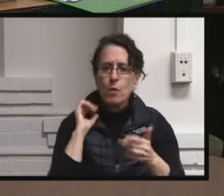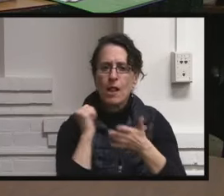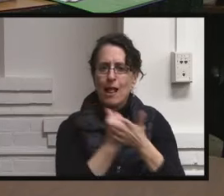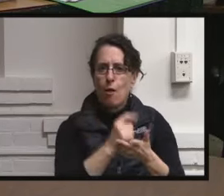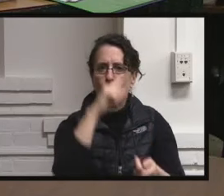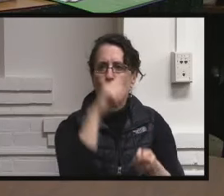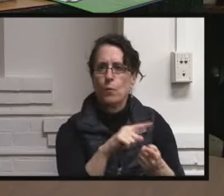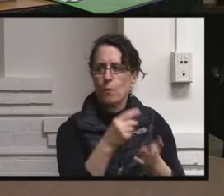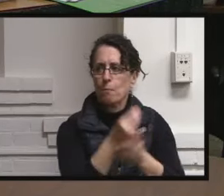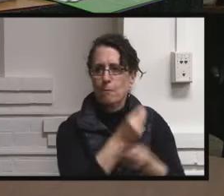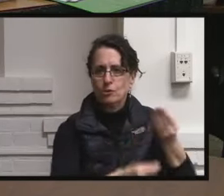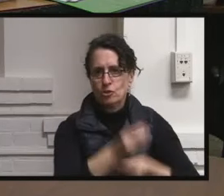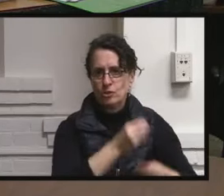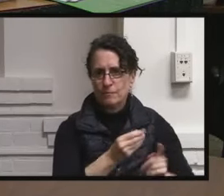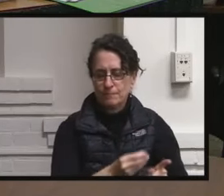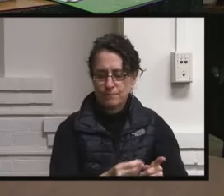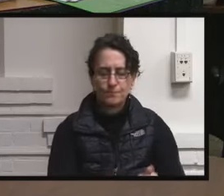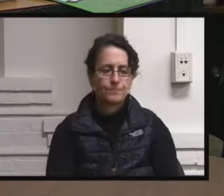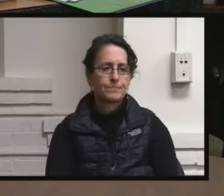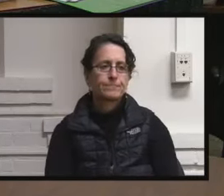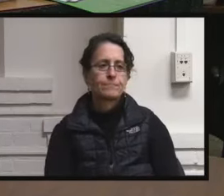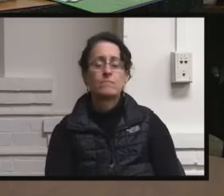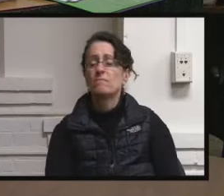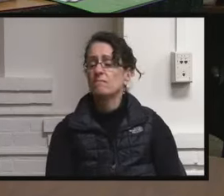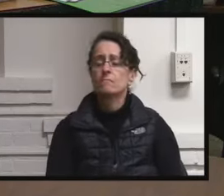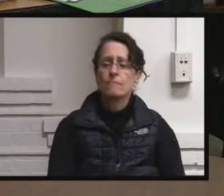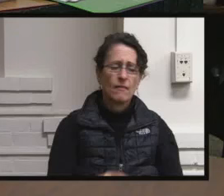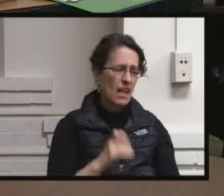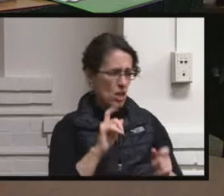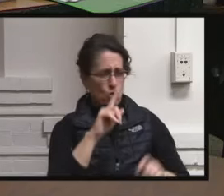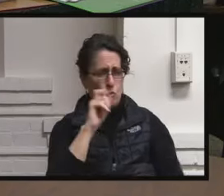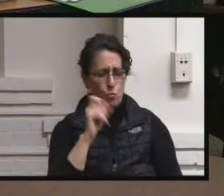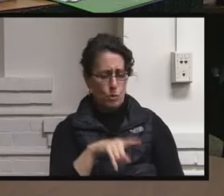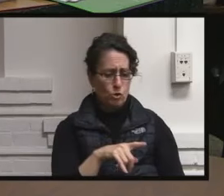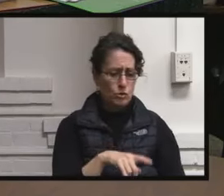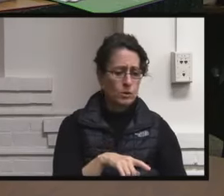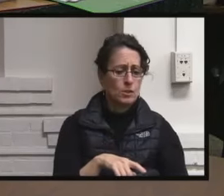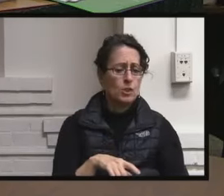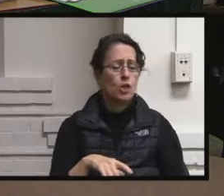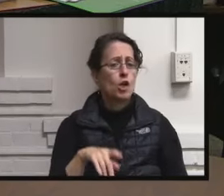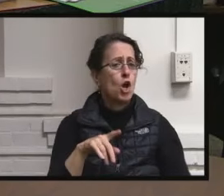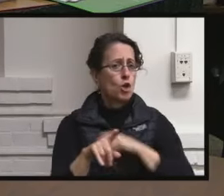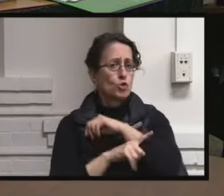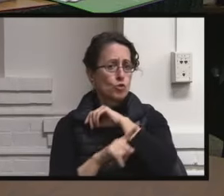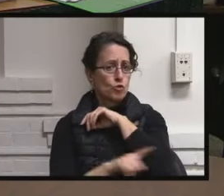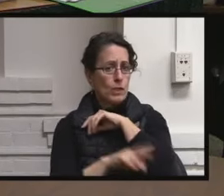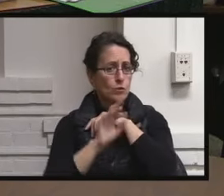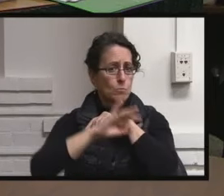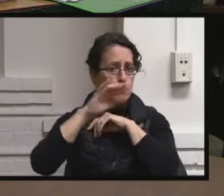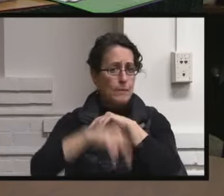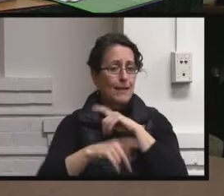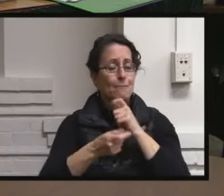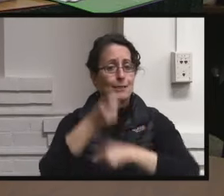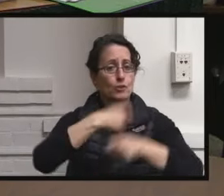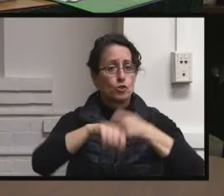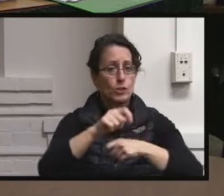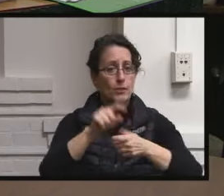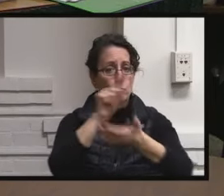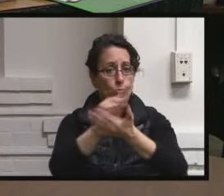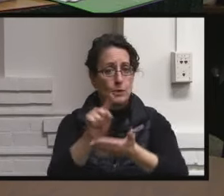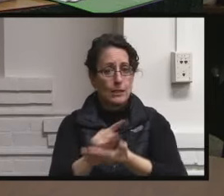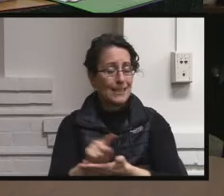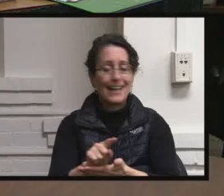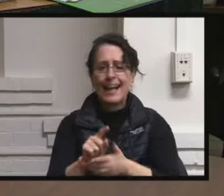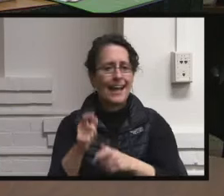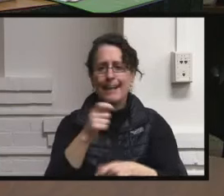the shift from weekly to biweekly trash pickup? Yes. Would we still